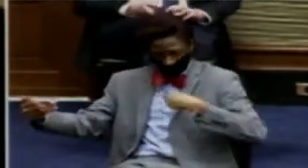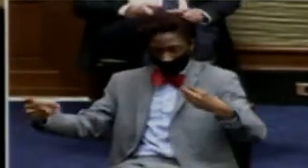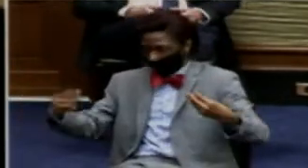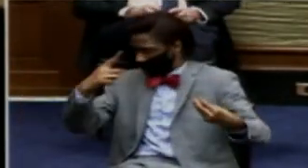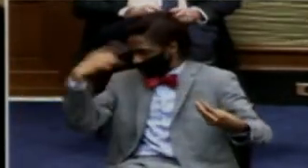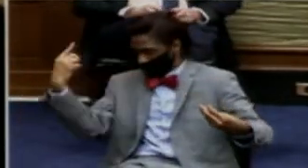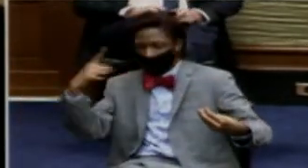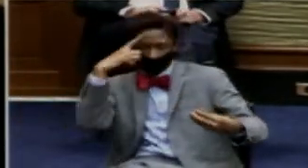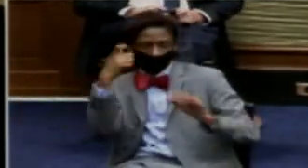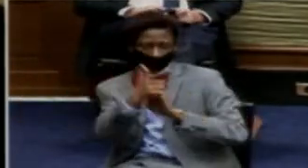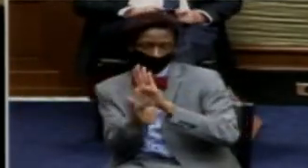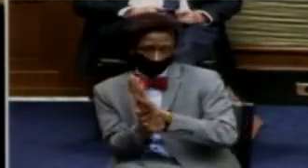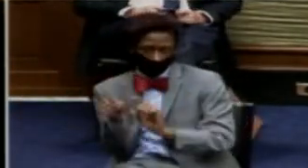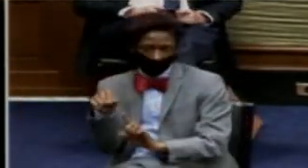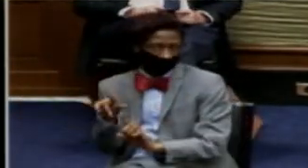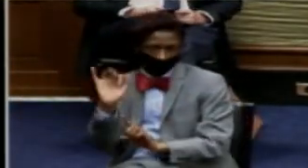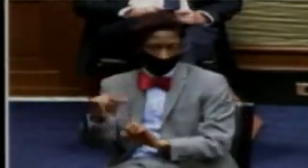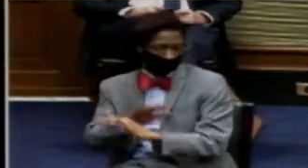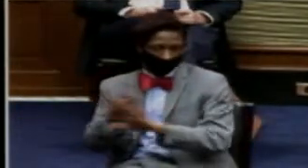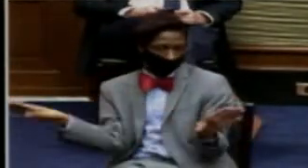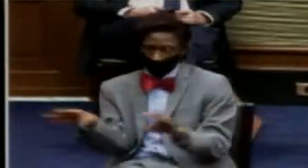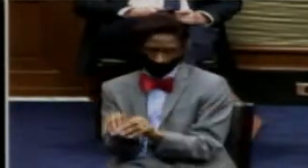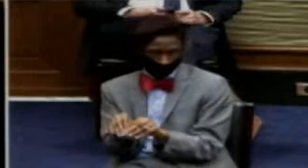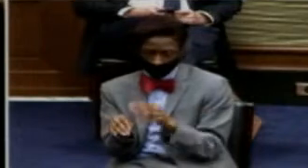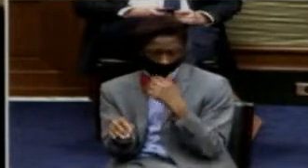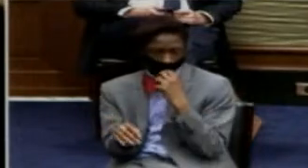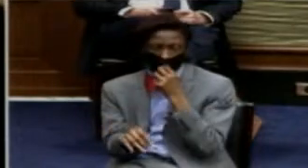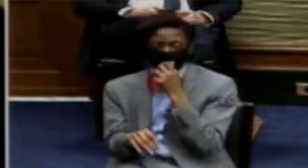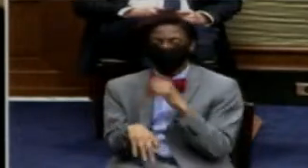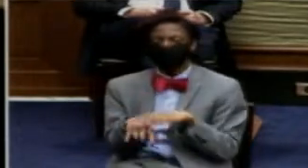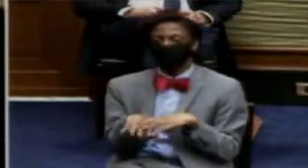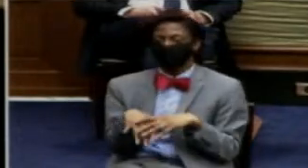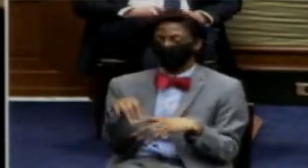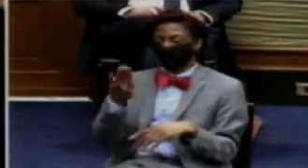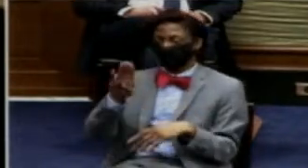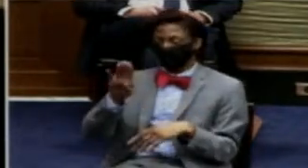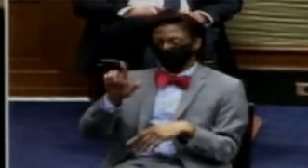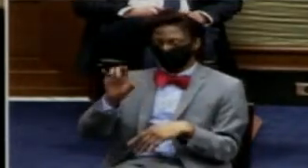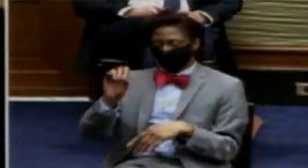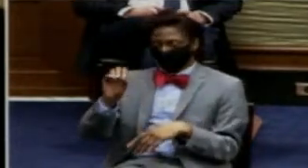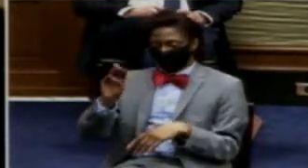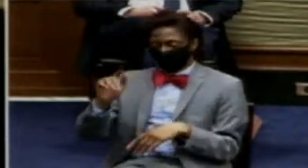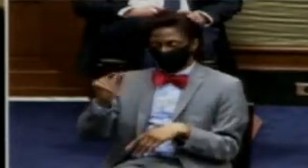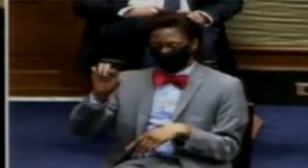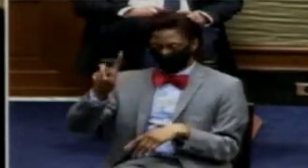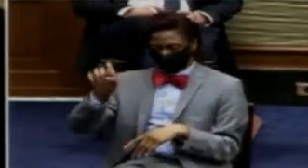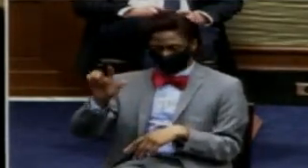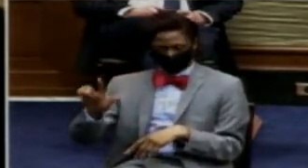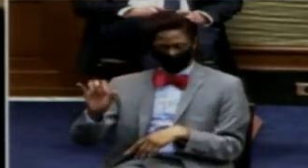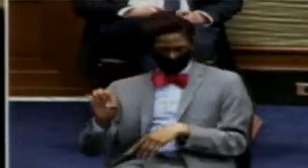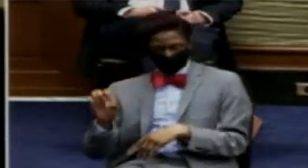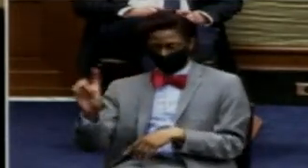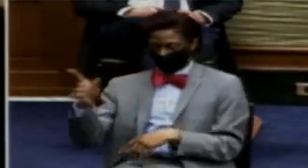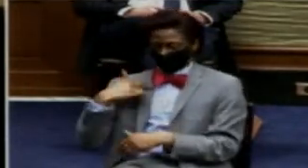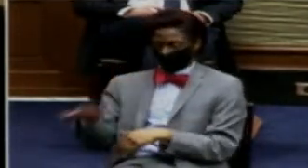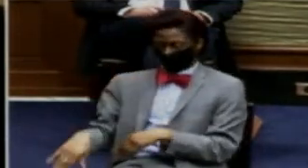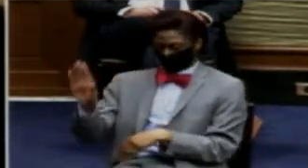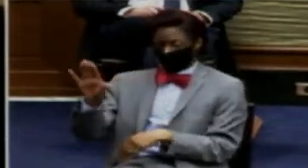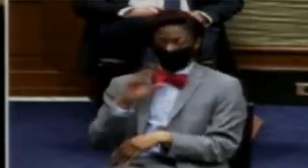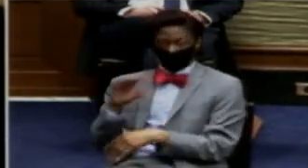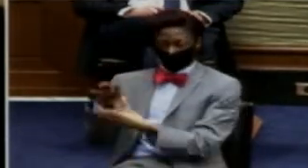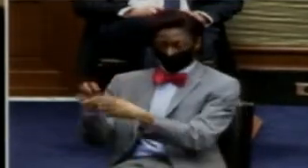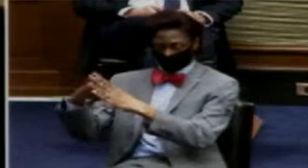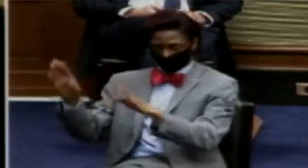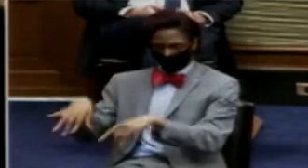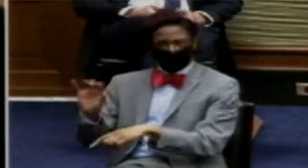law. That is no longer the case. Bloomingdale, where I grew up and where I now own a home, was once